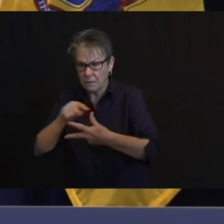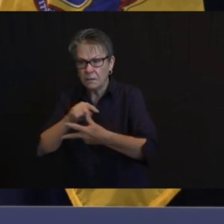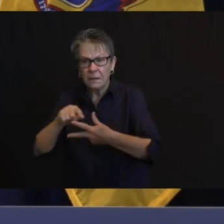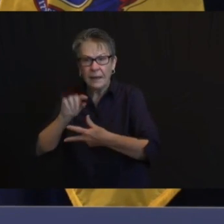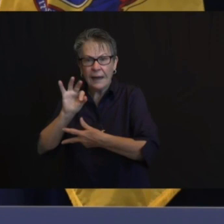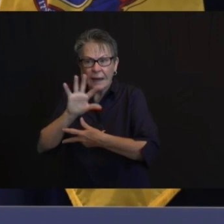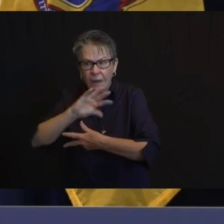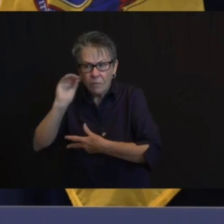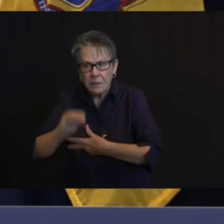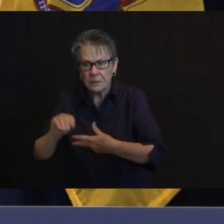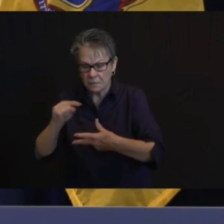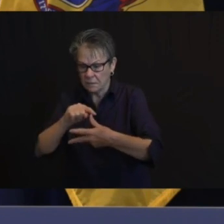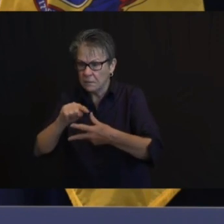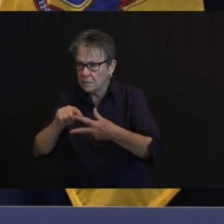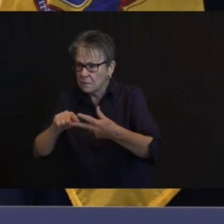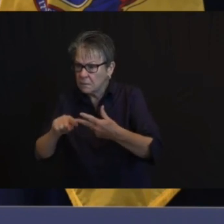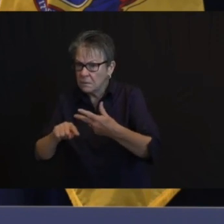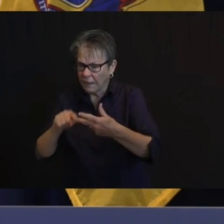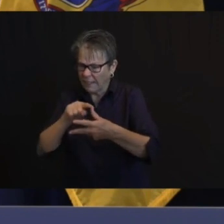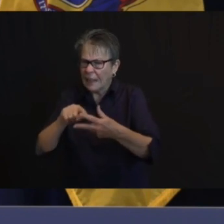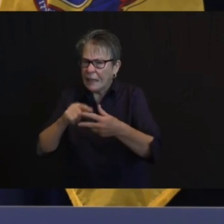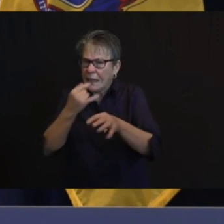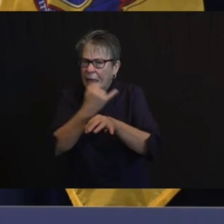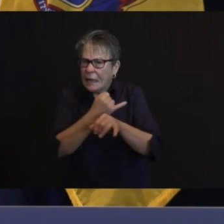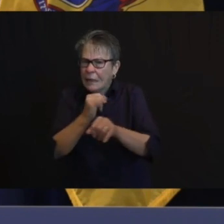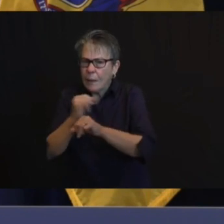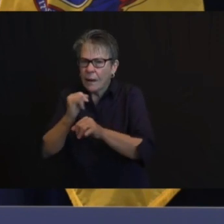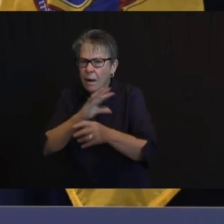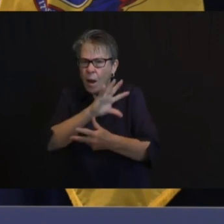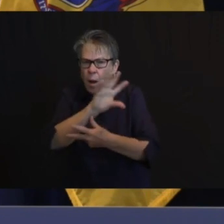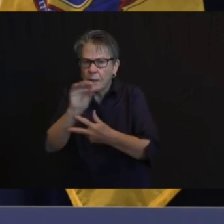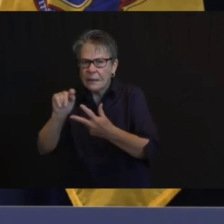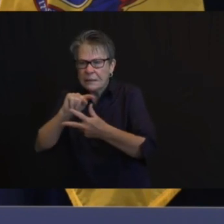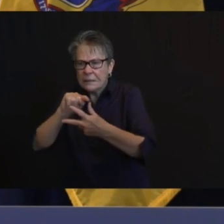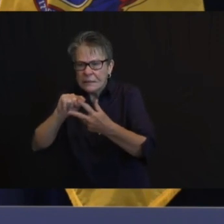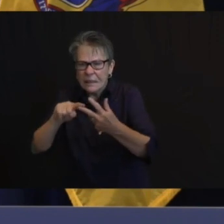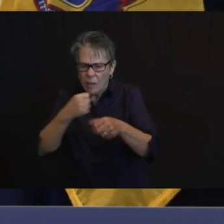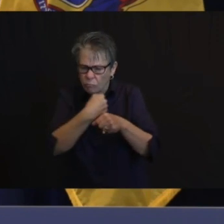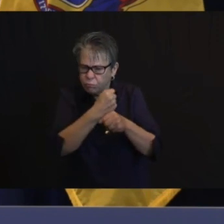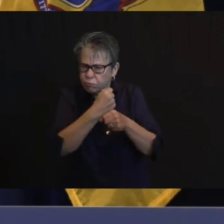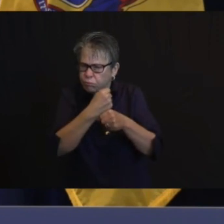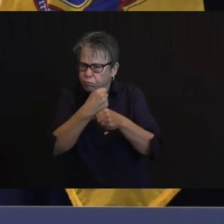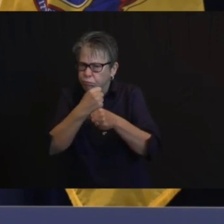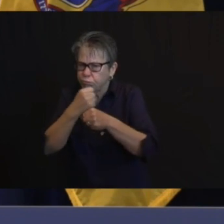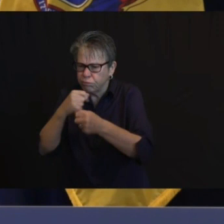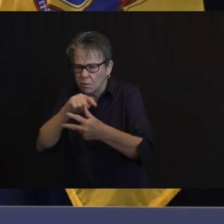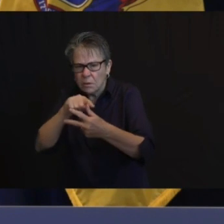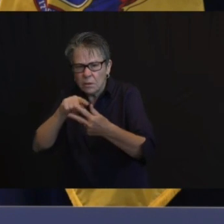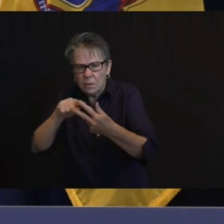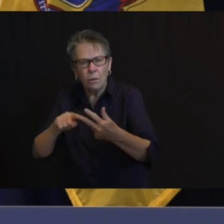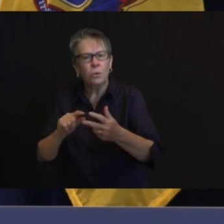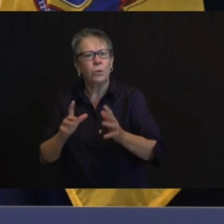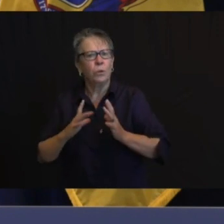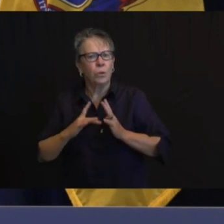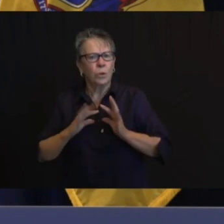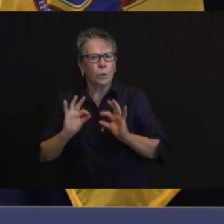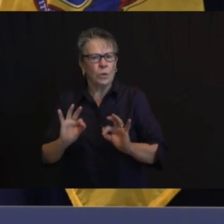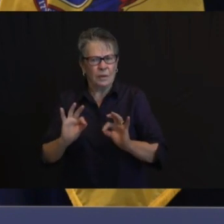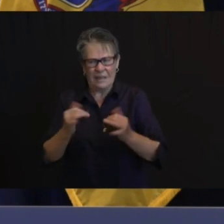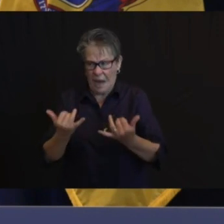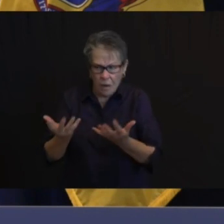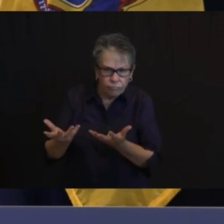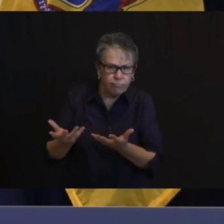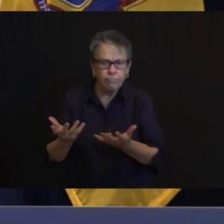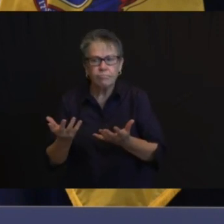independent companies that are all batting at a very high batting average. But I think it gets tougher before it gets